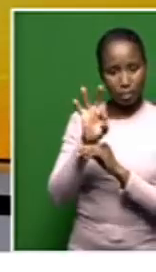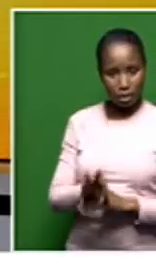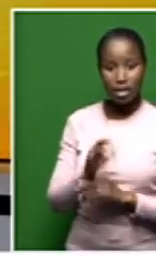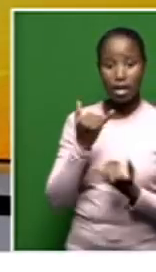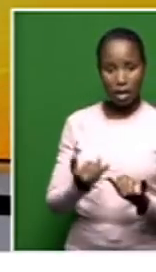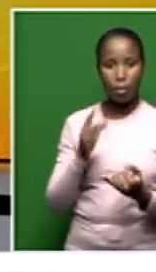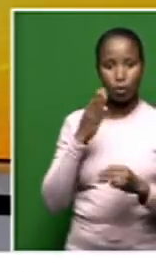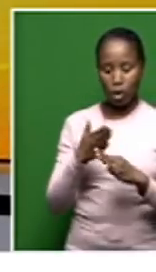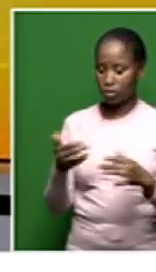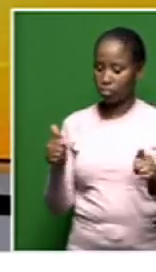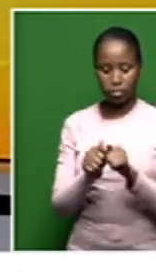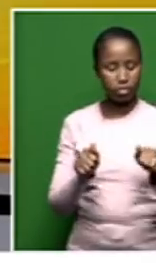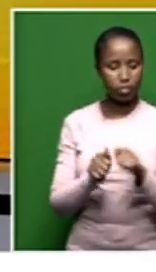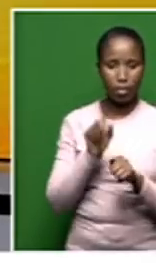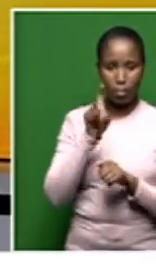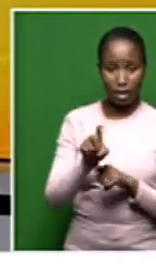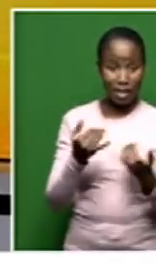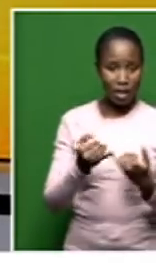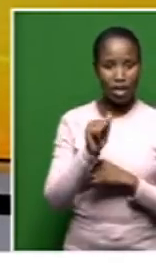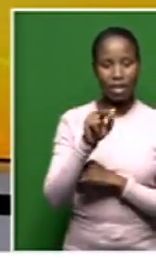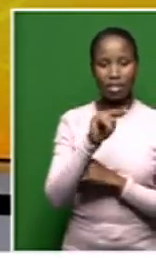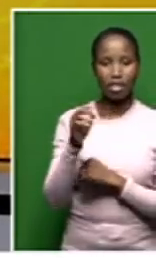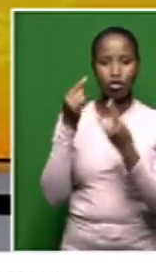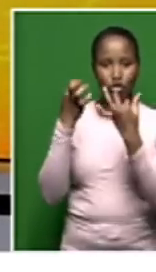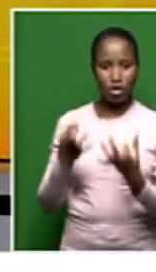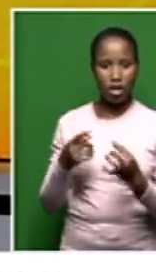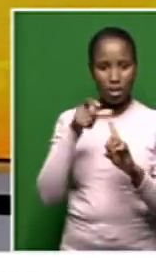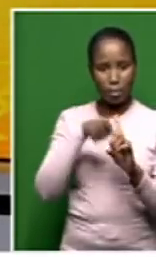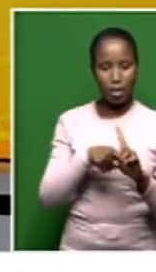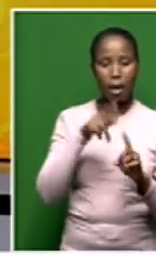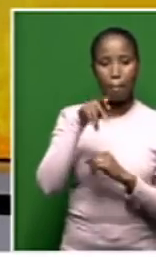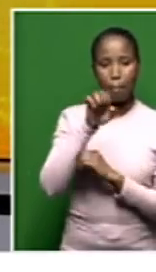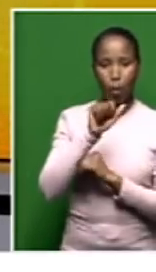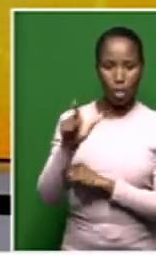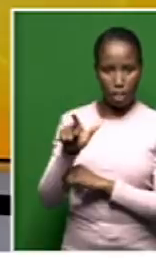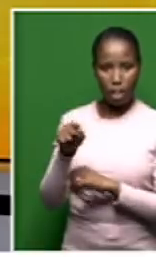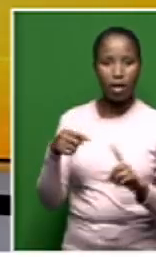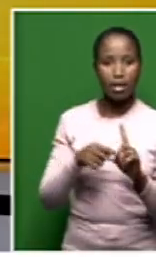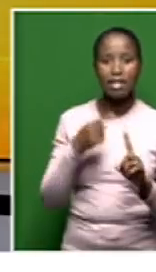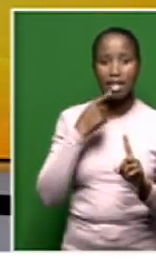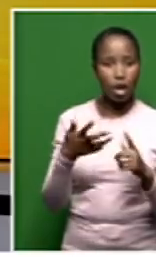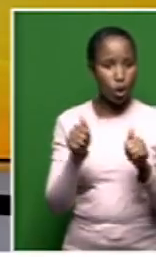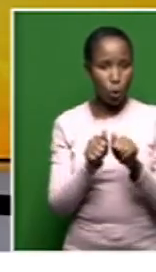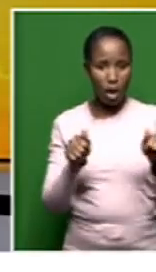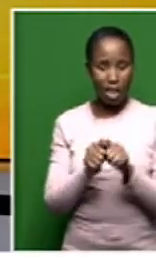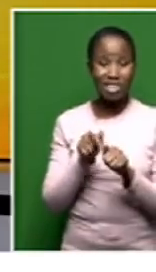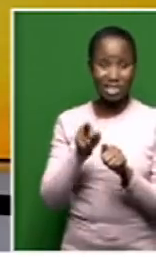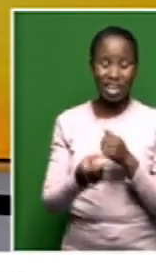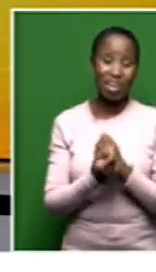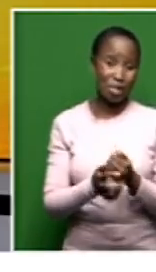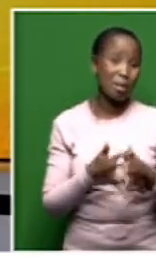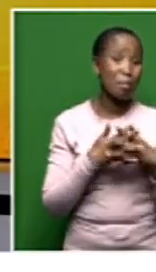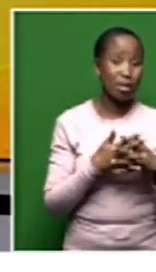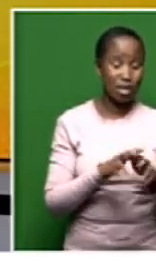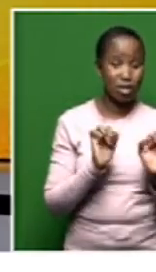coalitions. And ANC Treasurer-General Paul Mashatile said that coalitions are messy, but as South Africa's new reality,